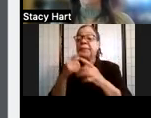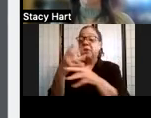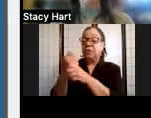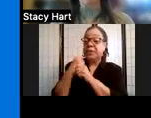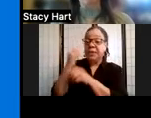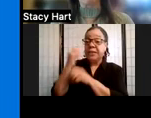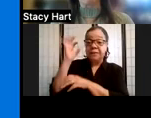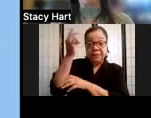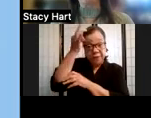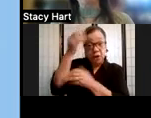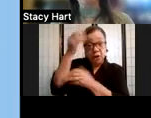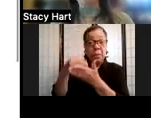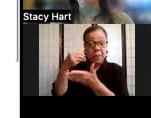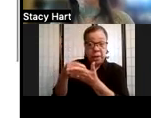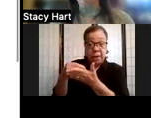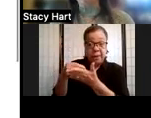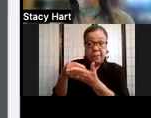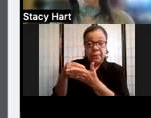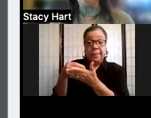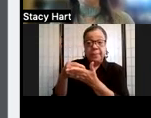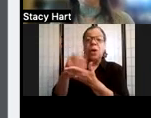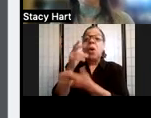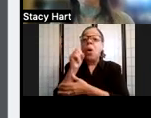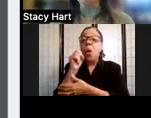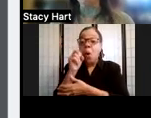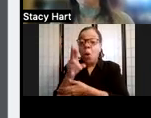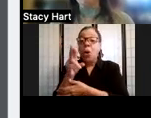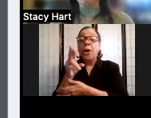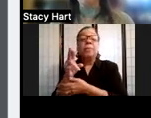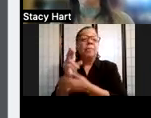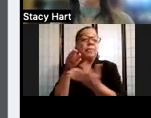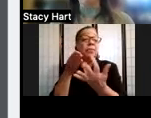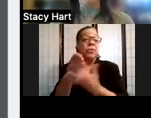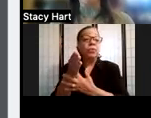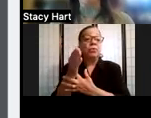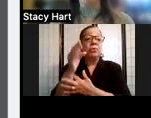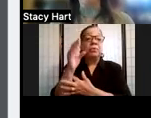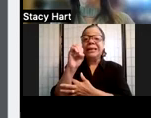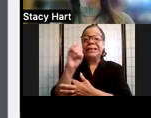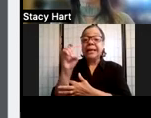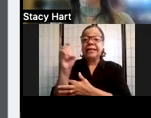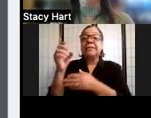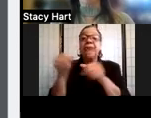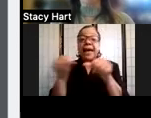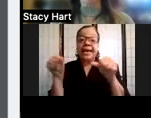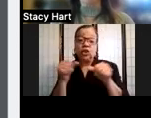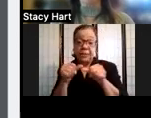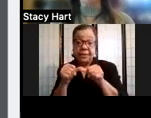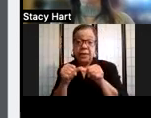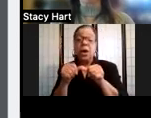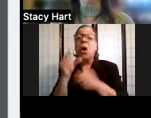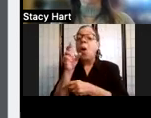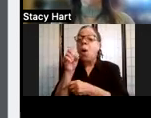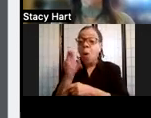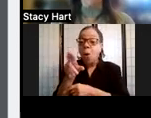federal financial assistance or is conducted by an executive agency or the